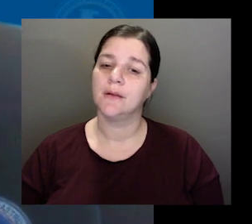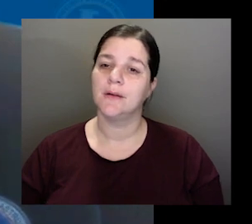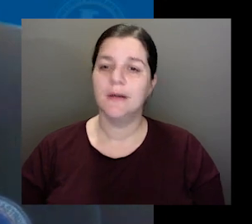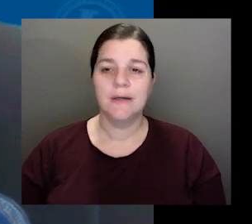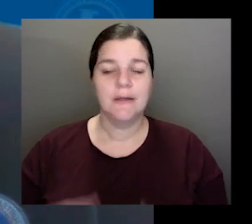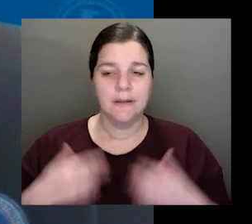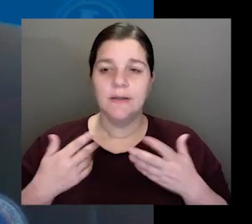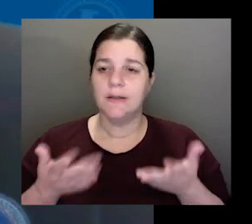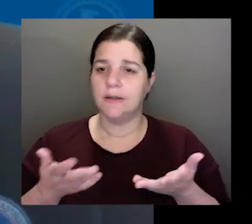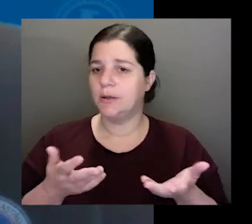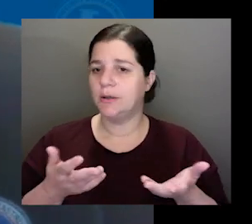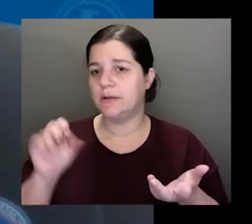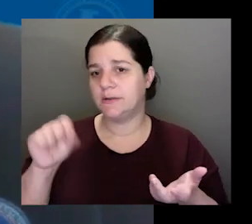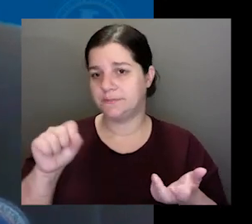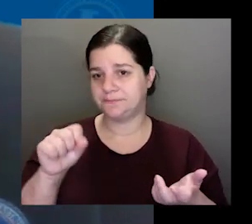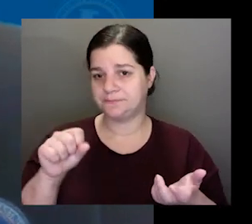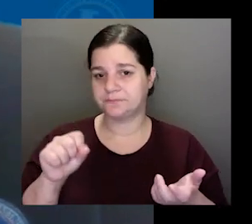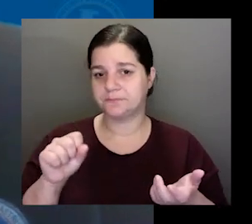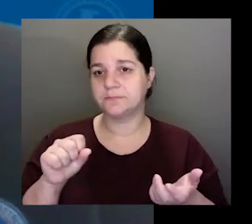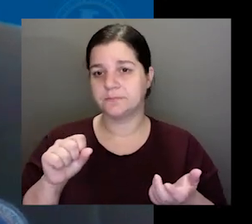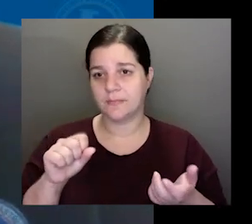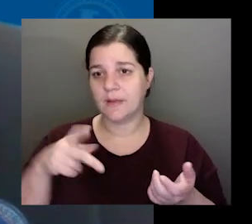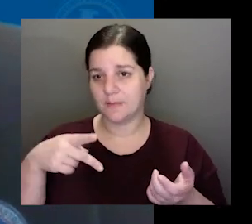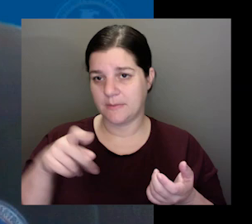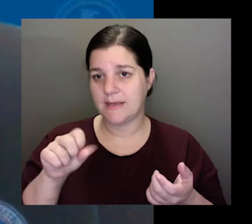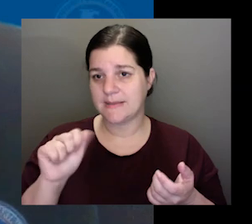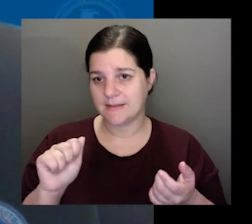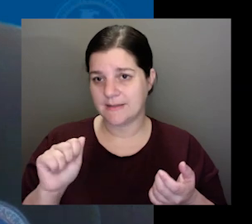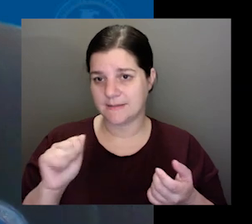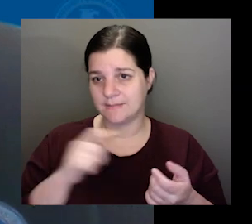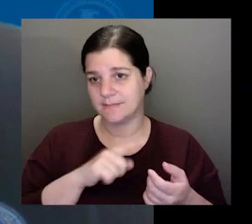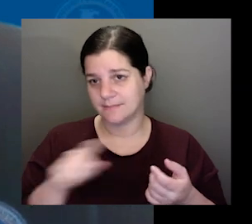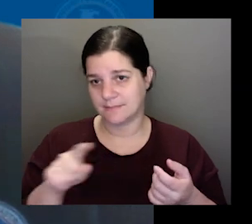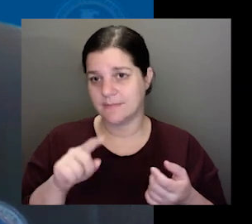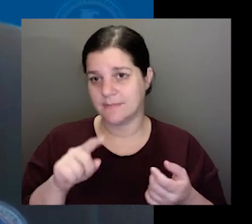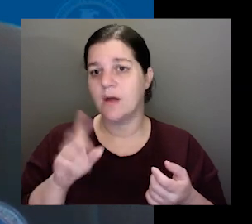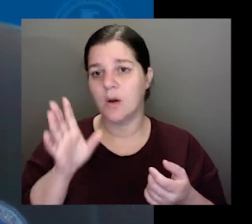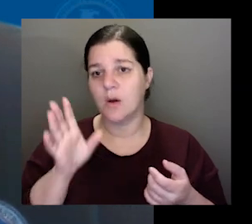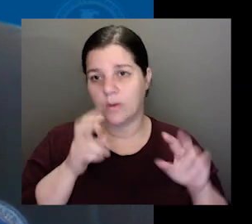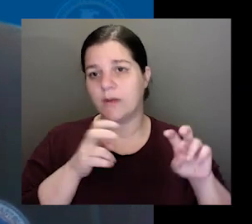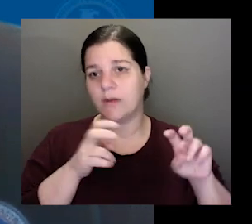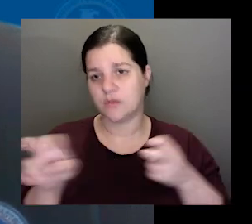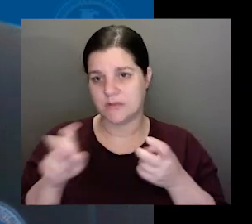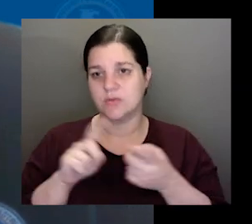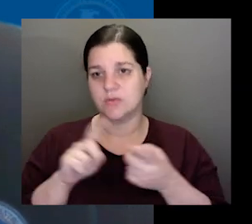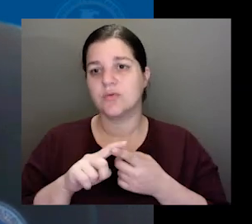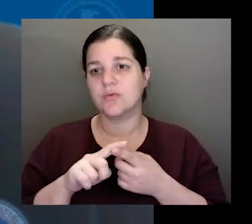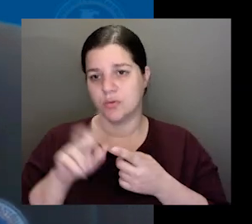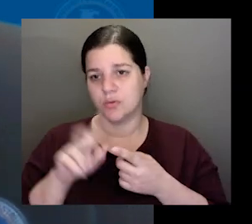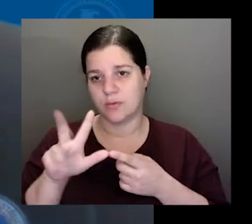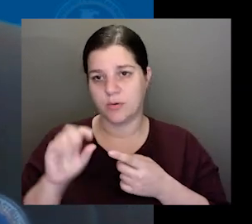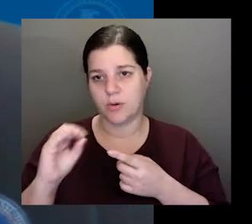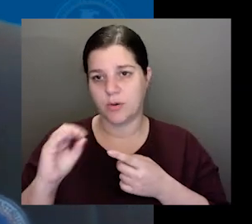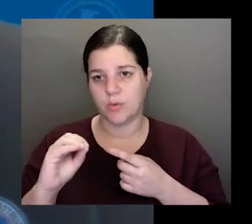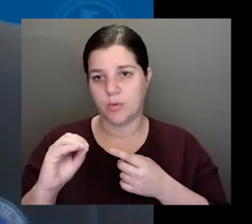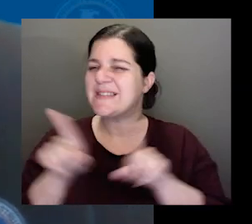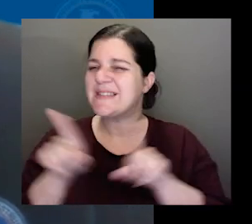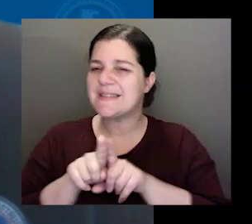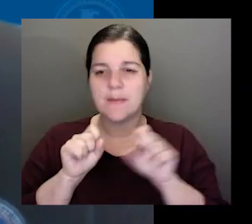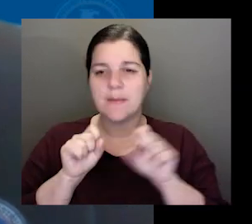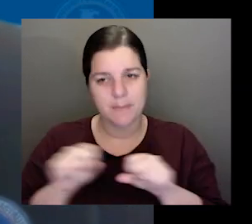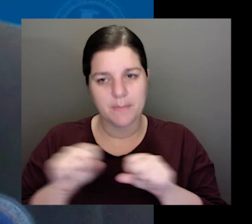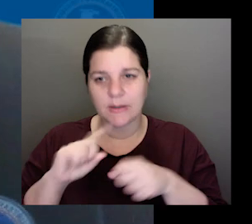Yes, so the CISA PSAs, they will transition to SAFE 3.0 as their default SAFE capability once it